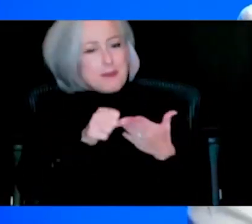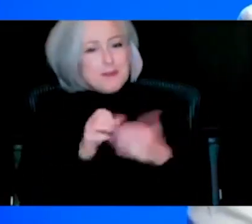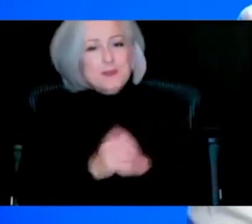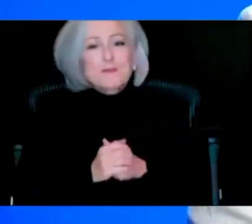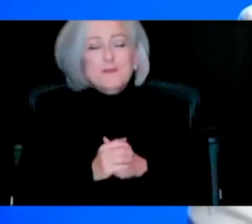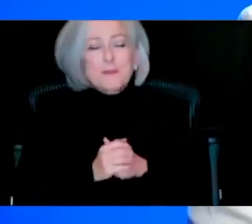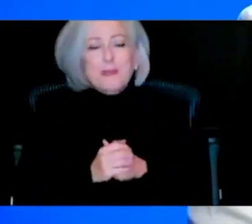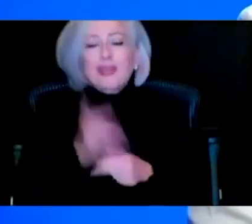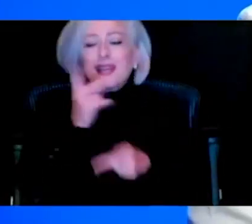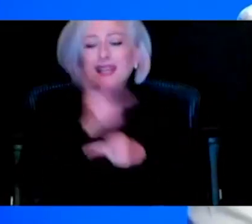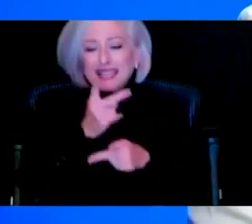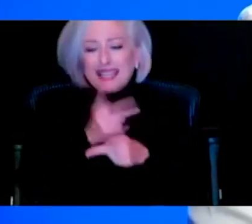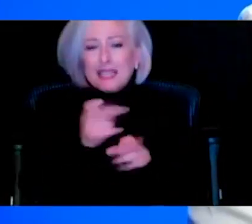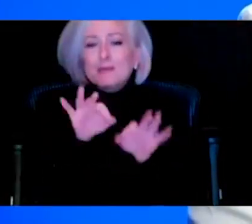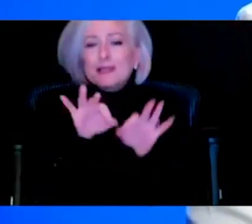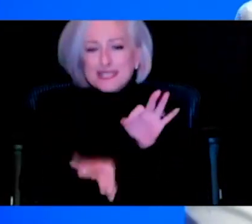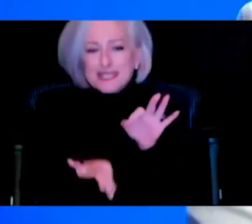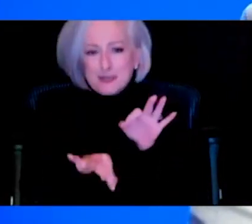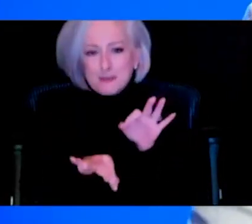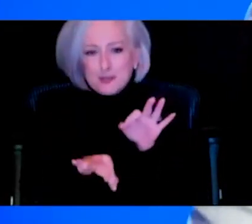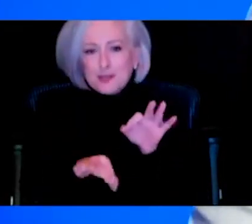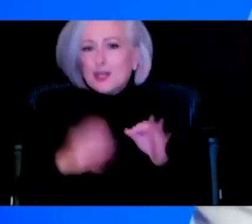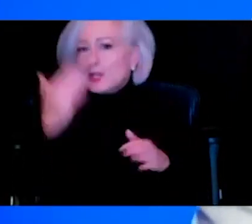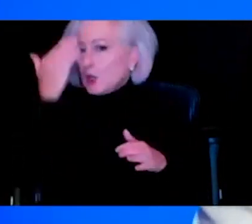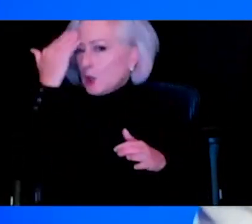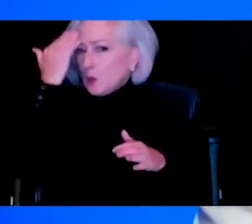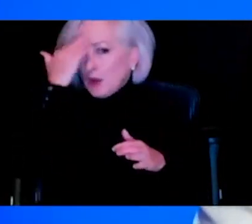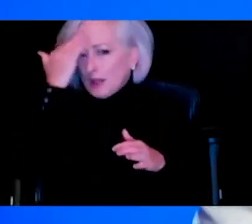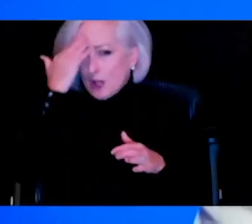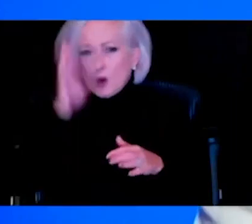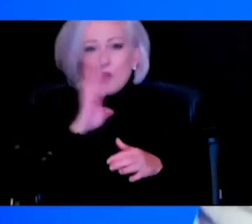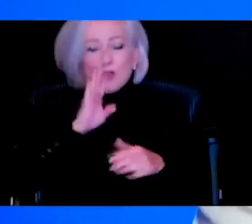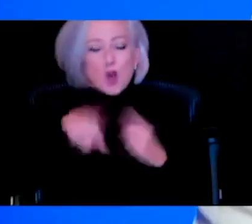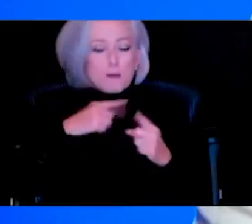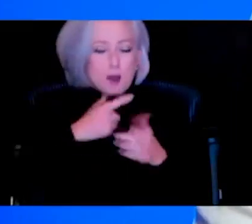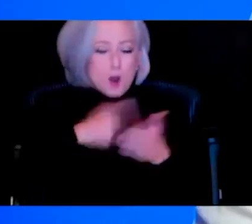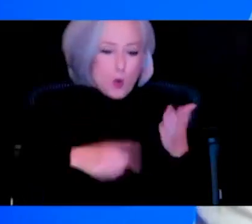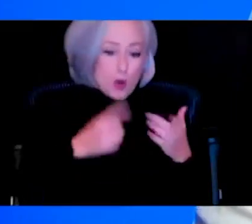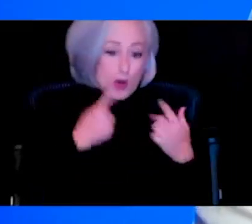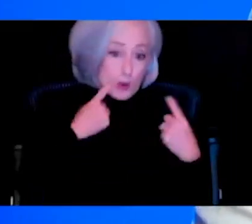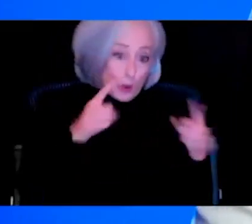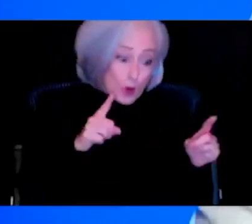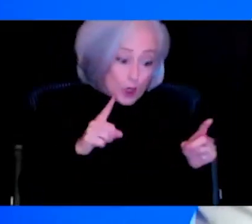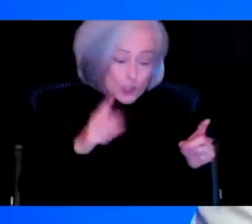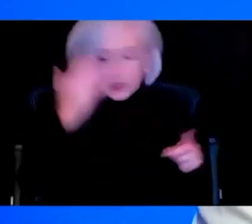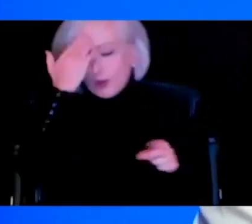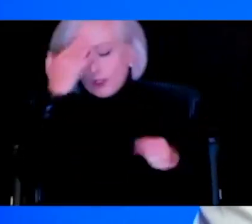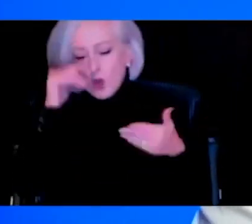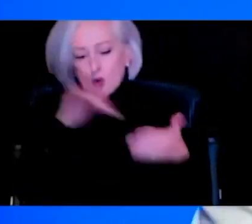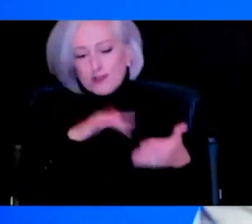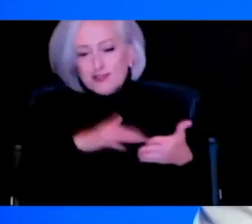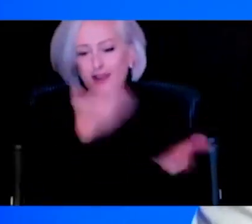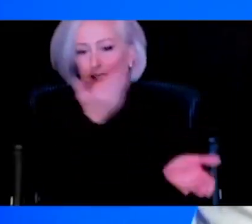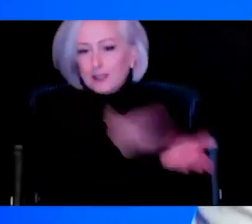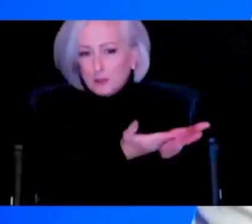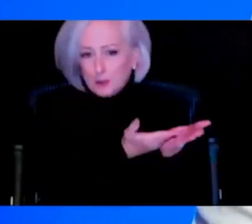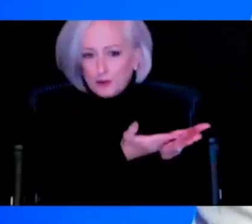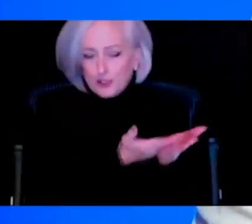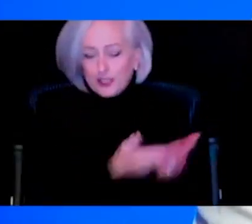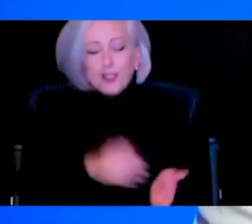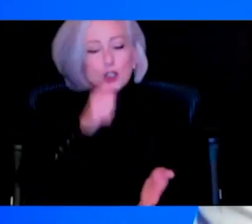simple. We know we've talked about what's worked. We know it's been studied well. You don't need to spend a lot of money on your